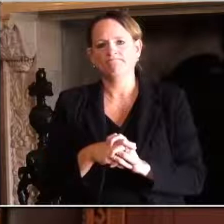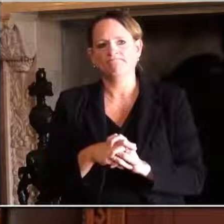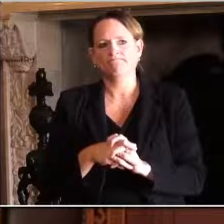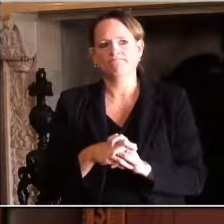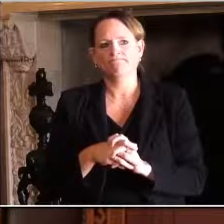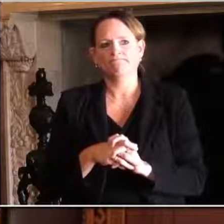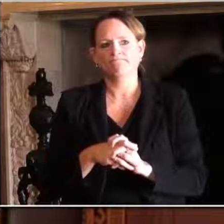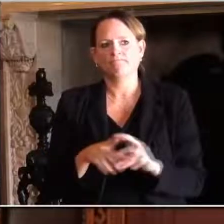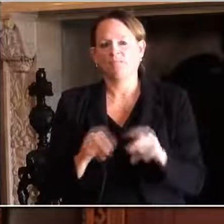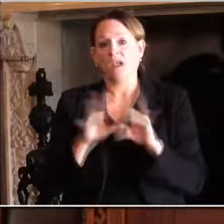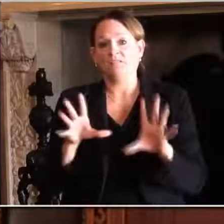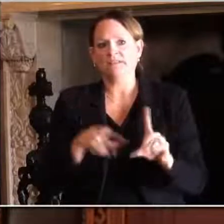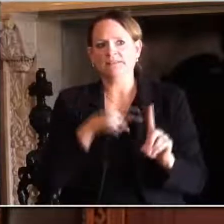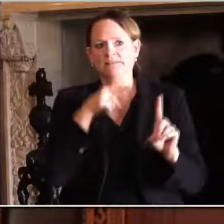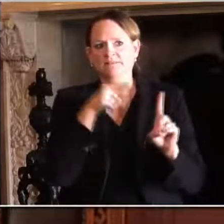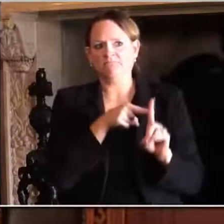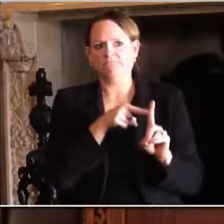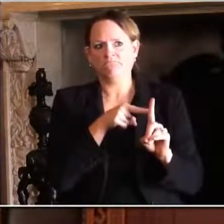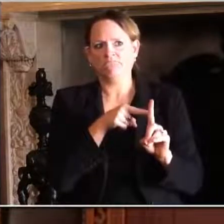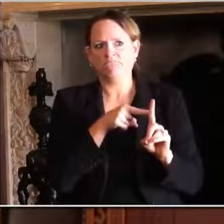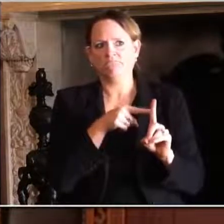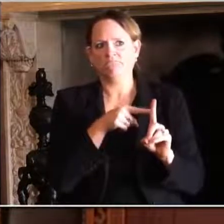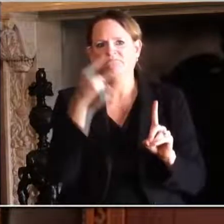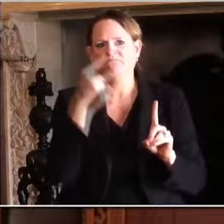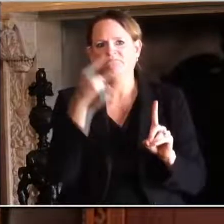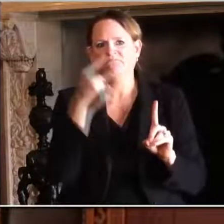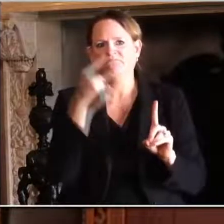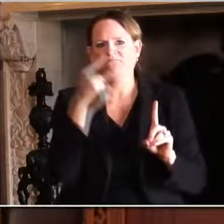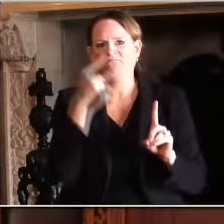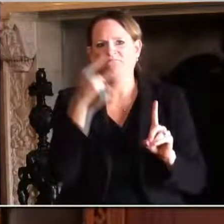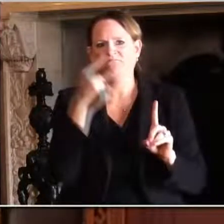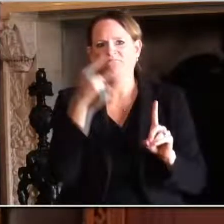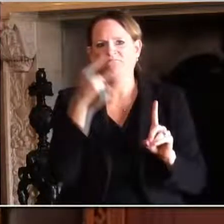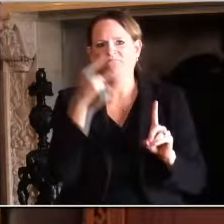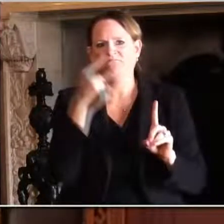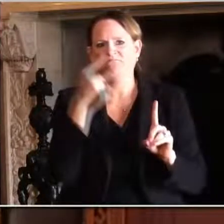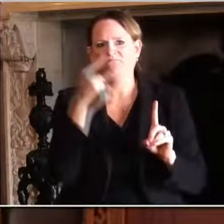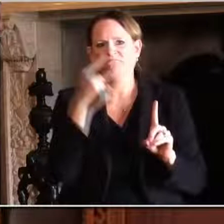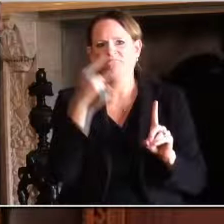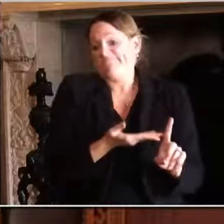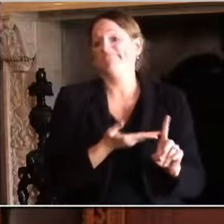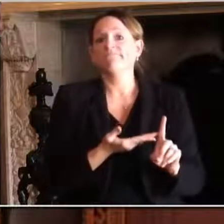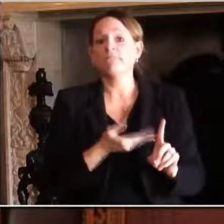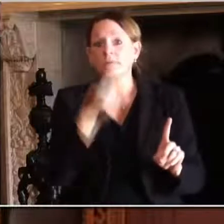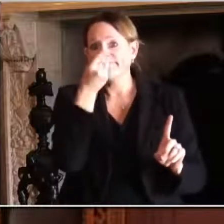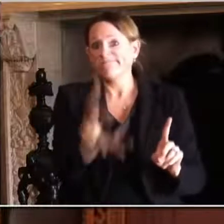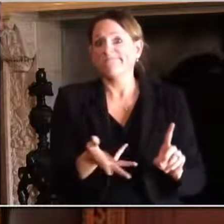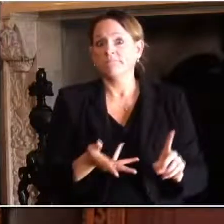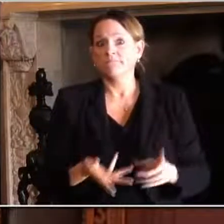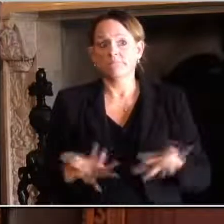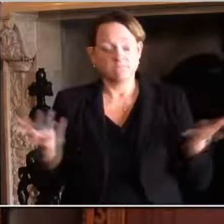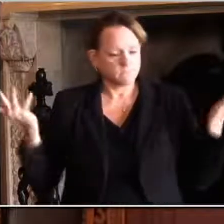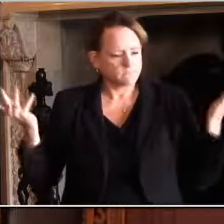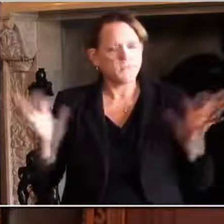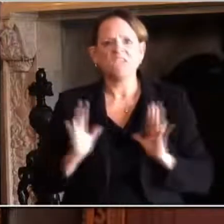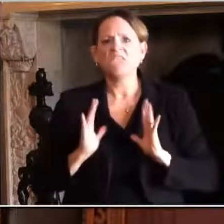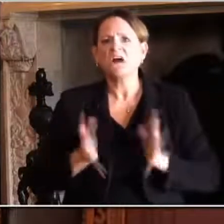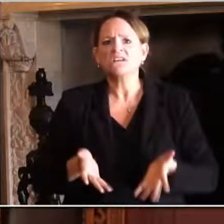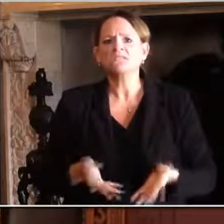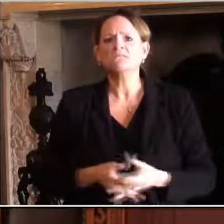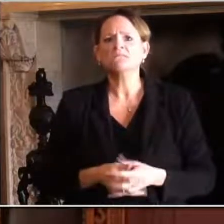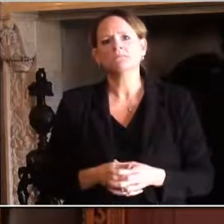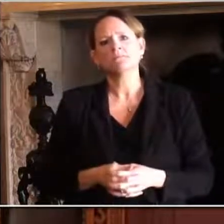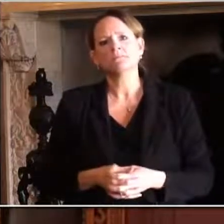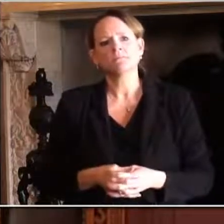Obviously, he doesn't believe that masks matter, and that's fine. He can be one of those people